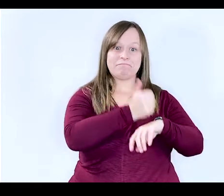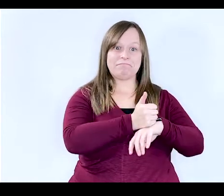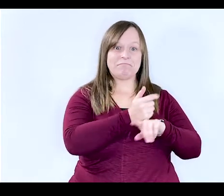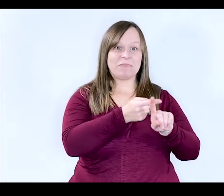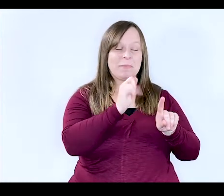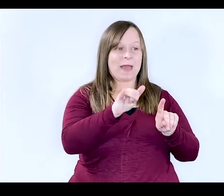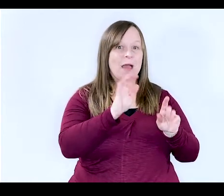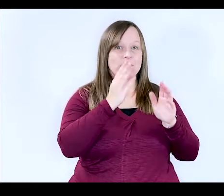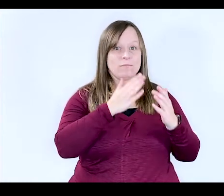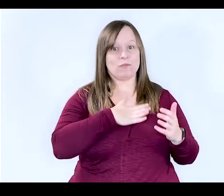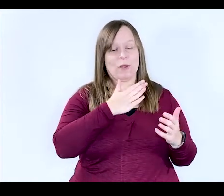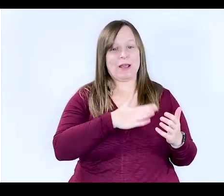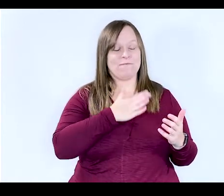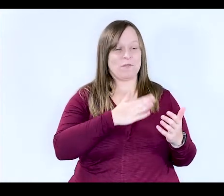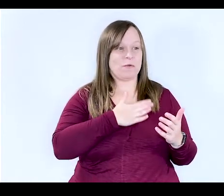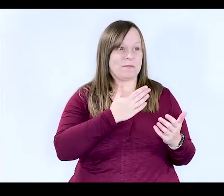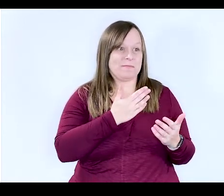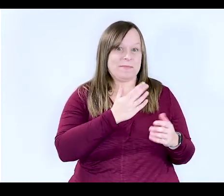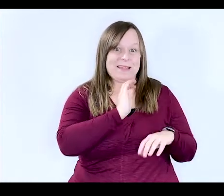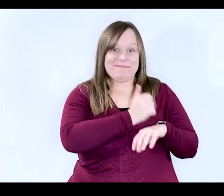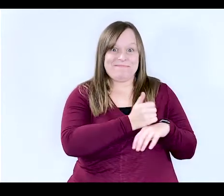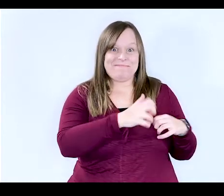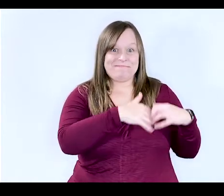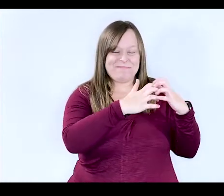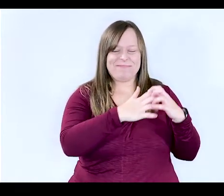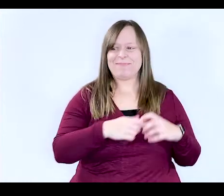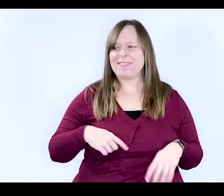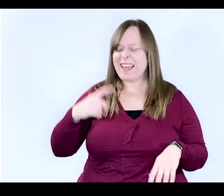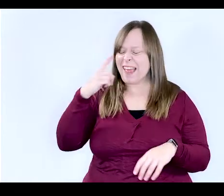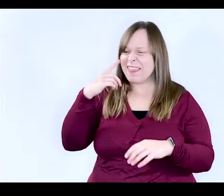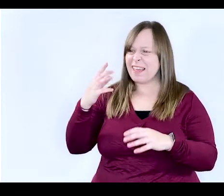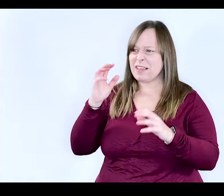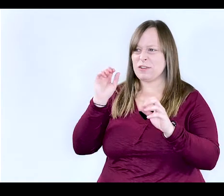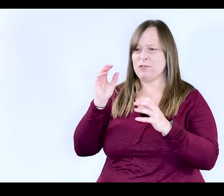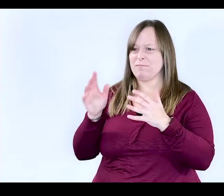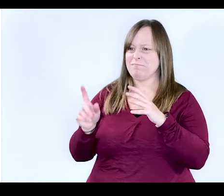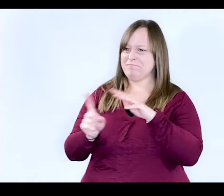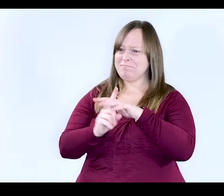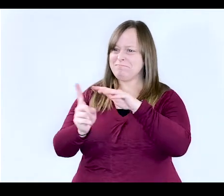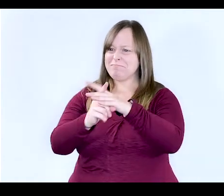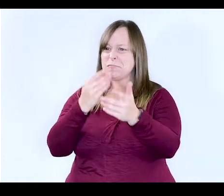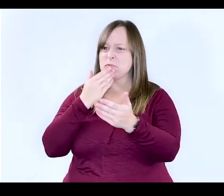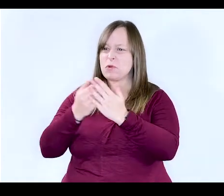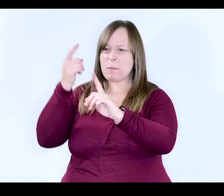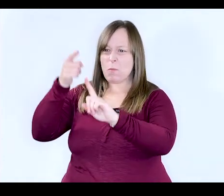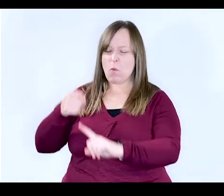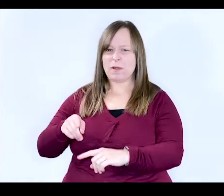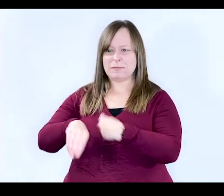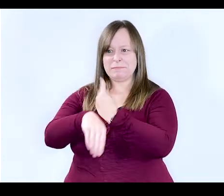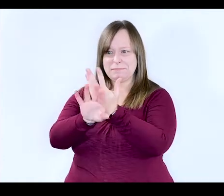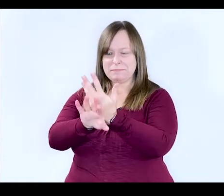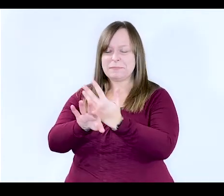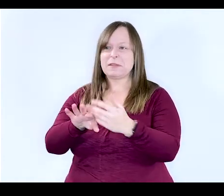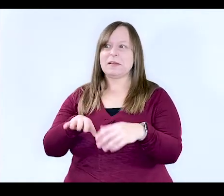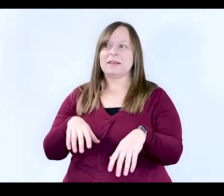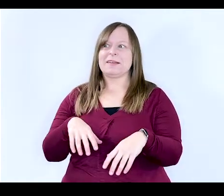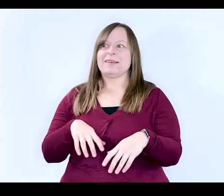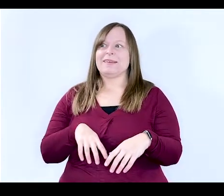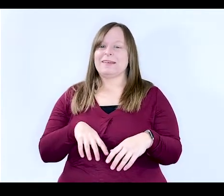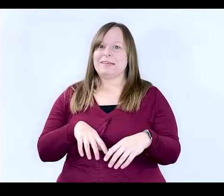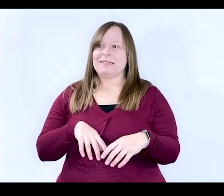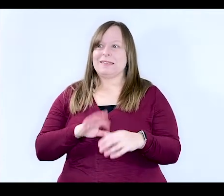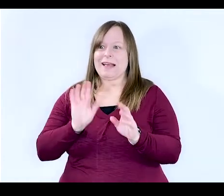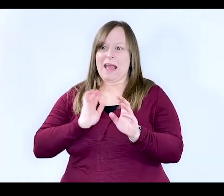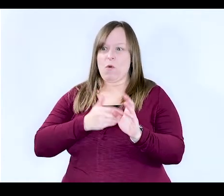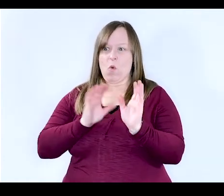out of that, and I'm very grateful that it was. Eric, I think you bring up so many good points. The remoteness